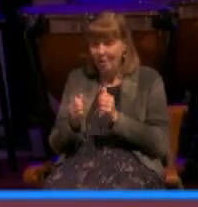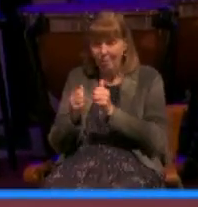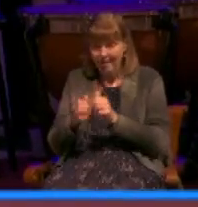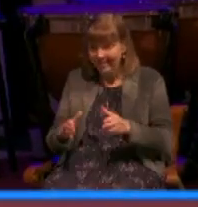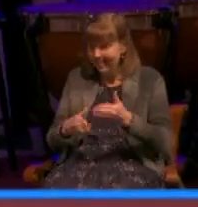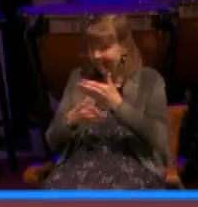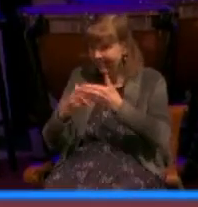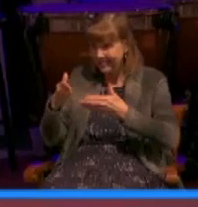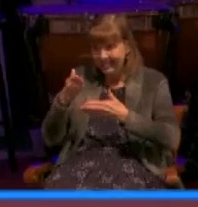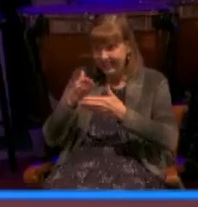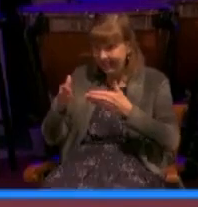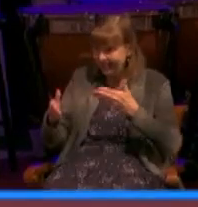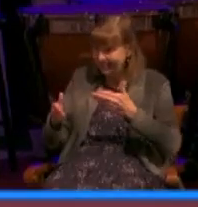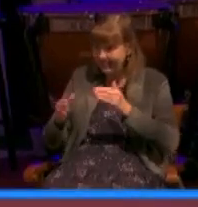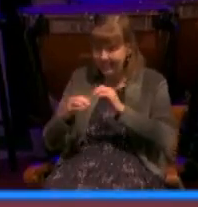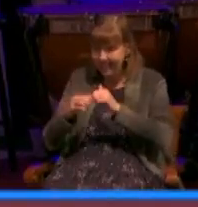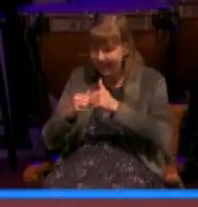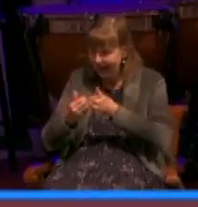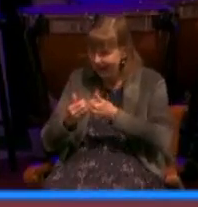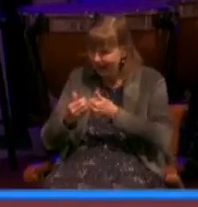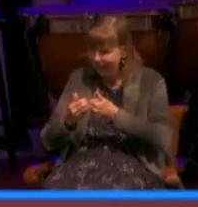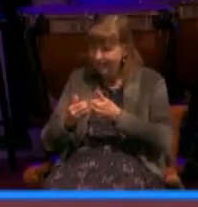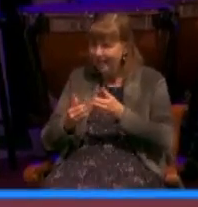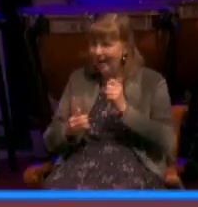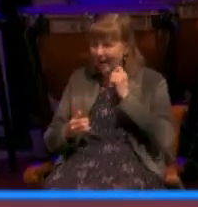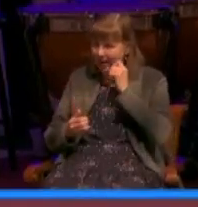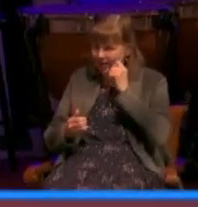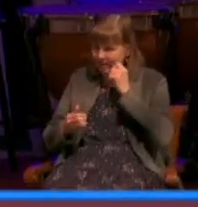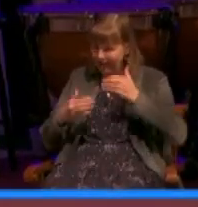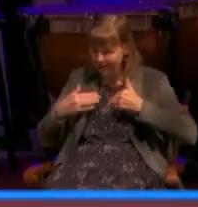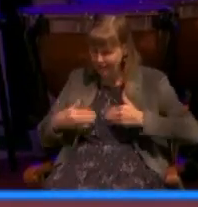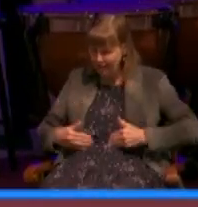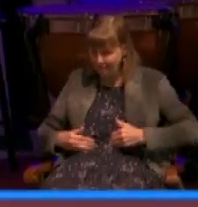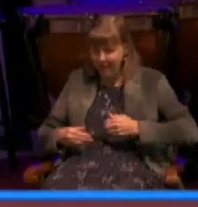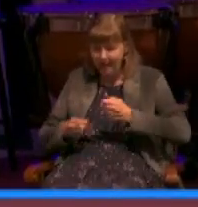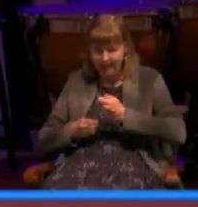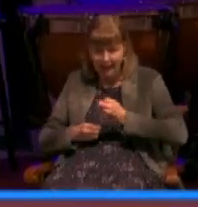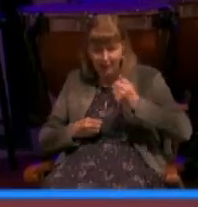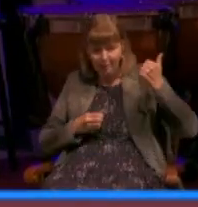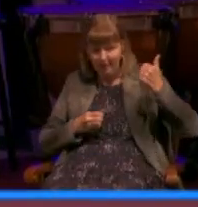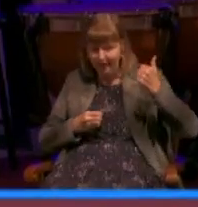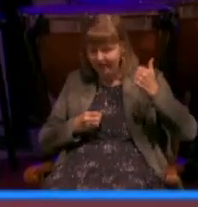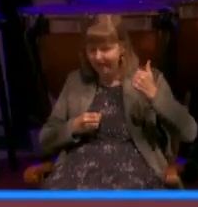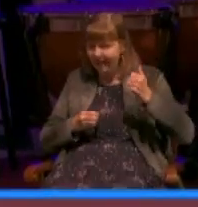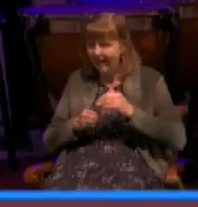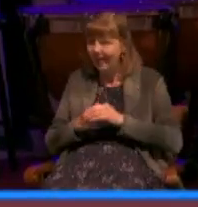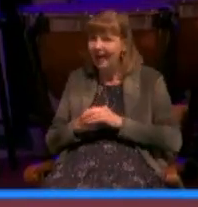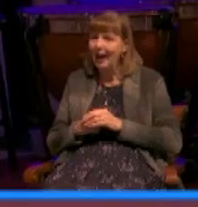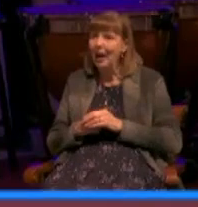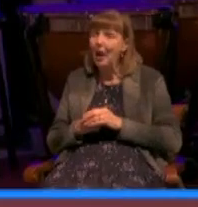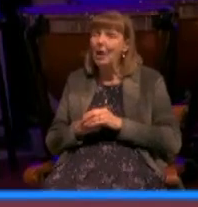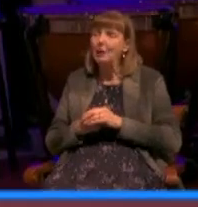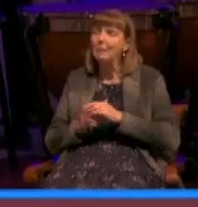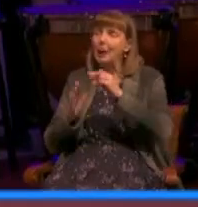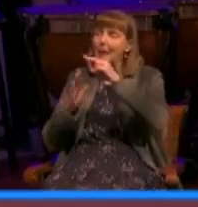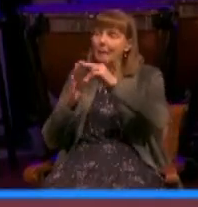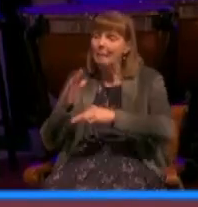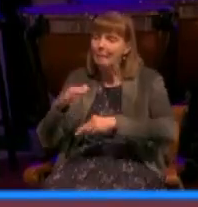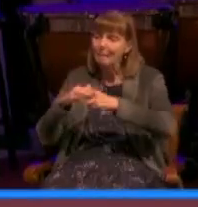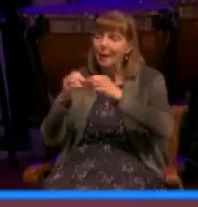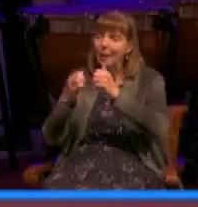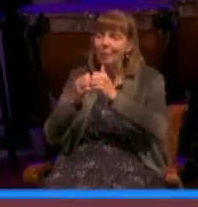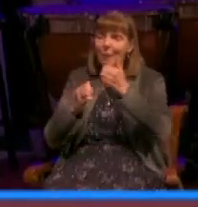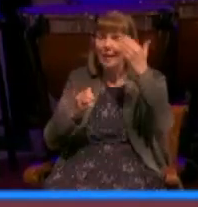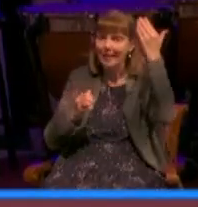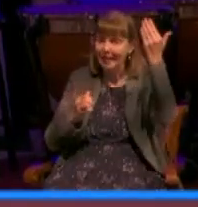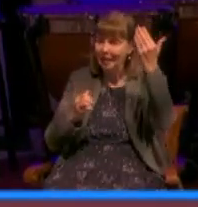by putting off the body of the flesh by the circumcision of Christ, having been buried with him in baptism, in which you were also raised with him